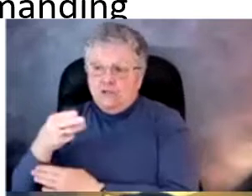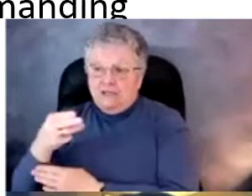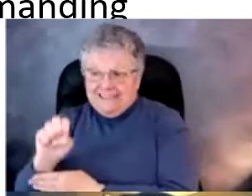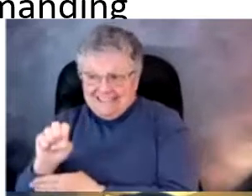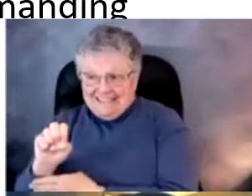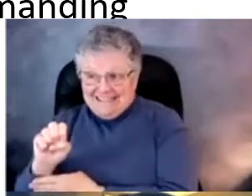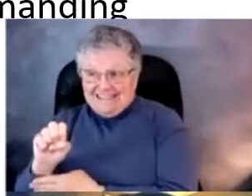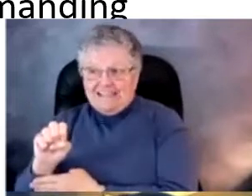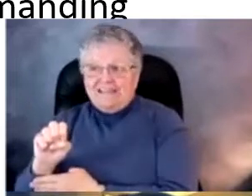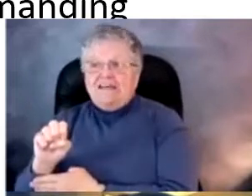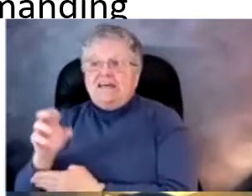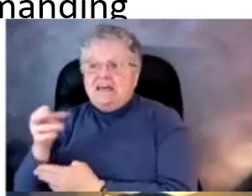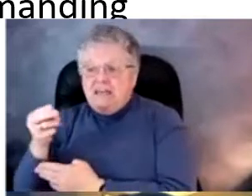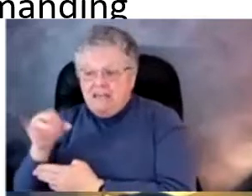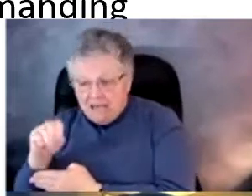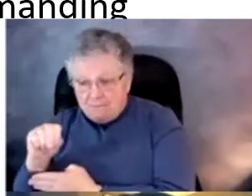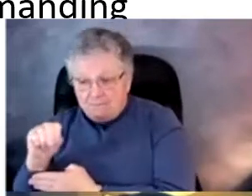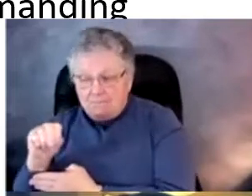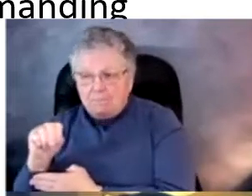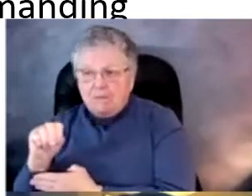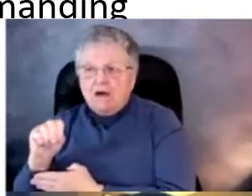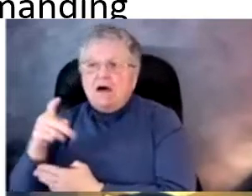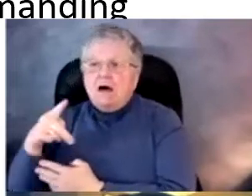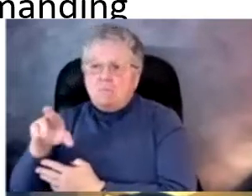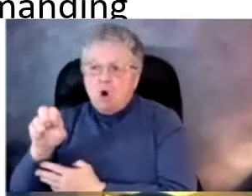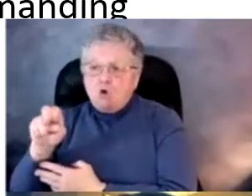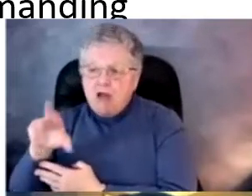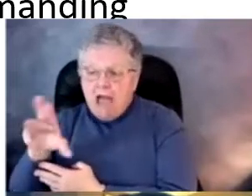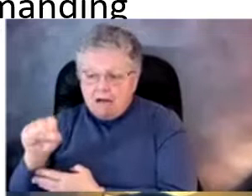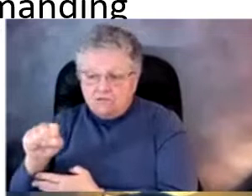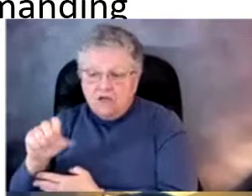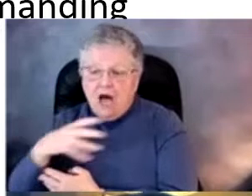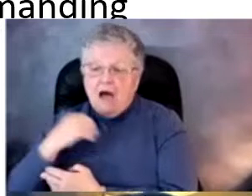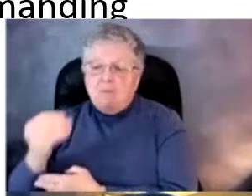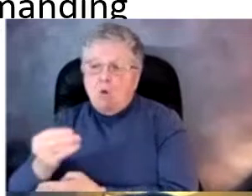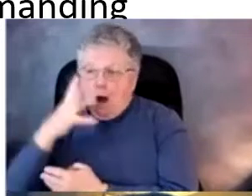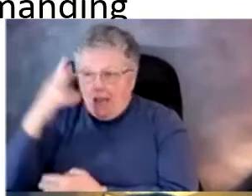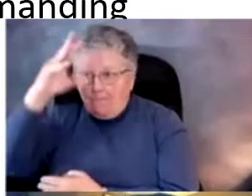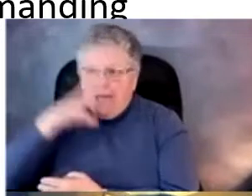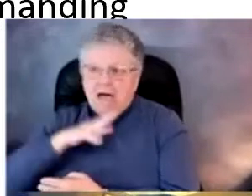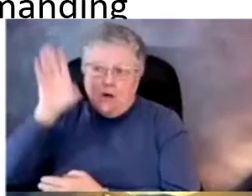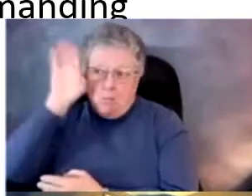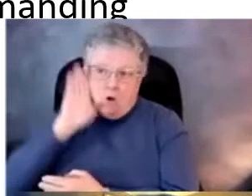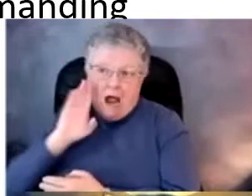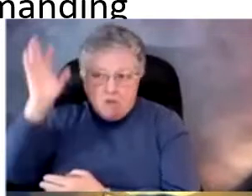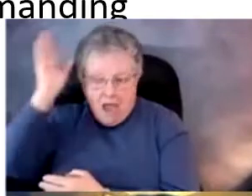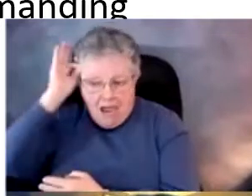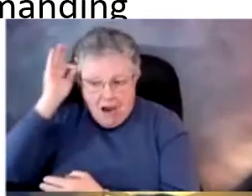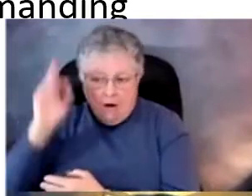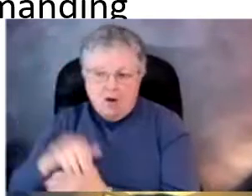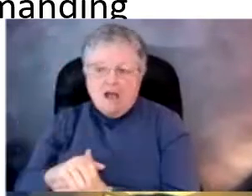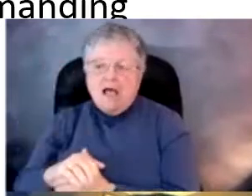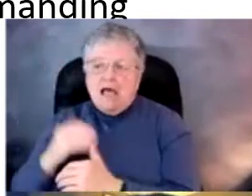I have short brown hair and a short brown beard, standing in a pretty minimalist office. I work closely with Lillie as a